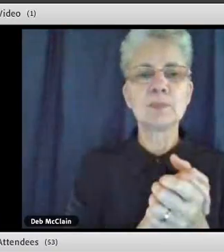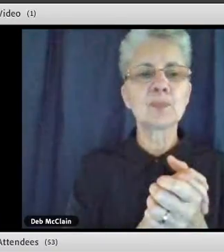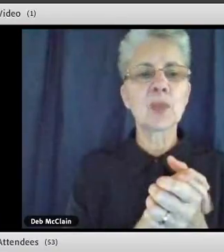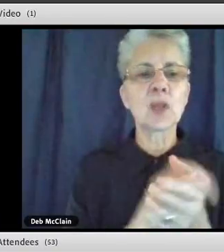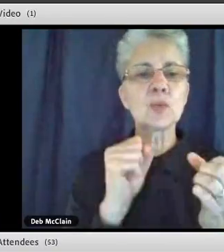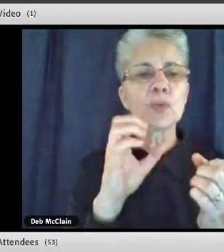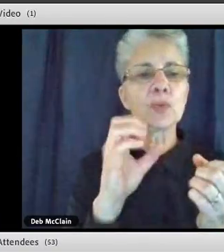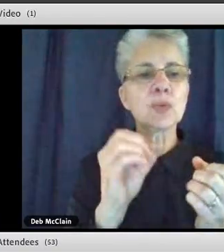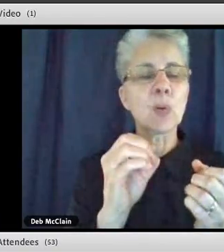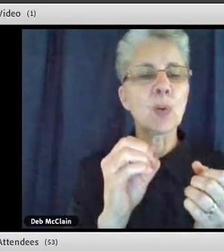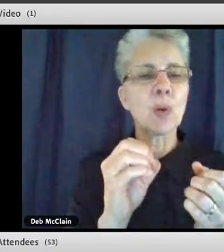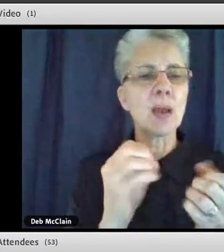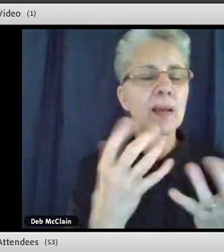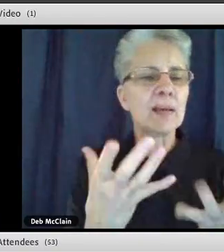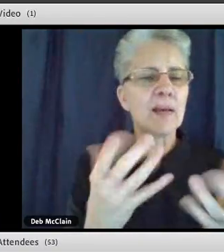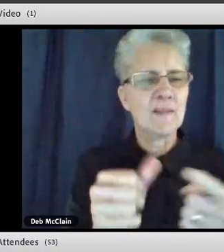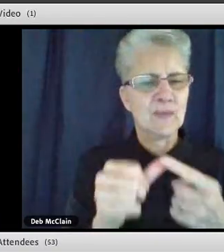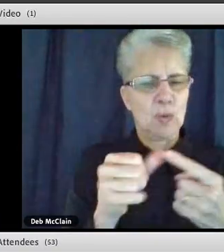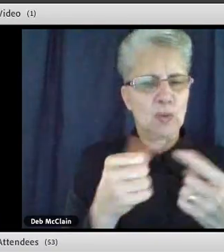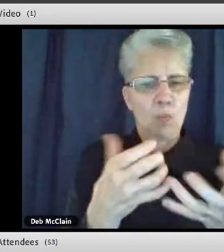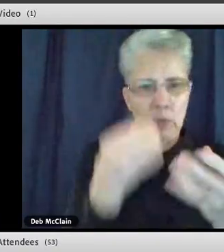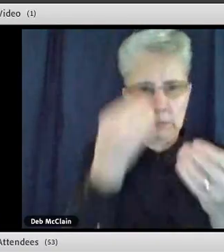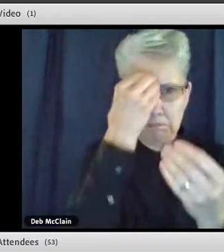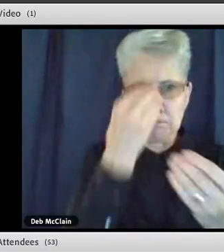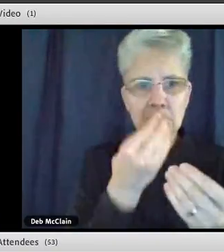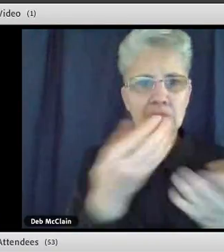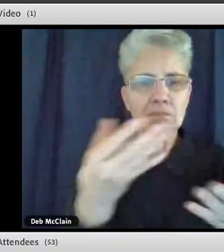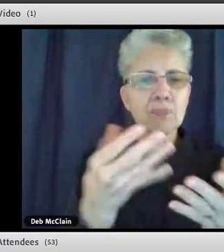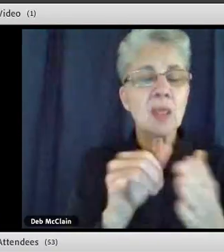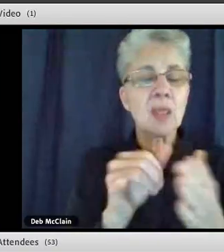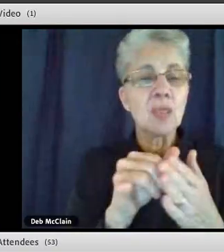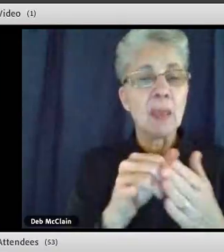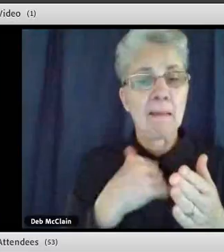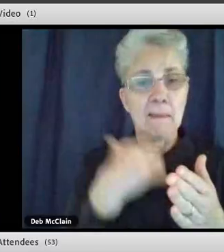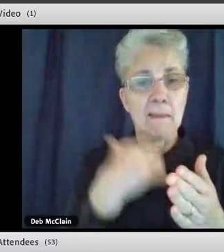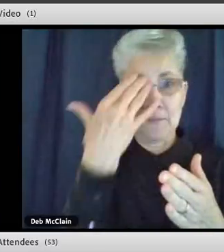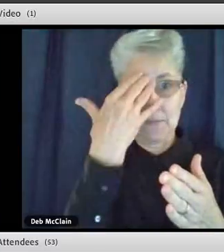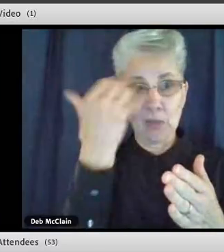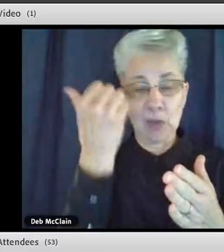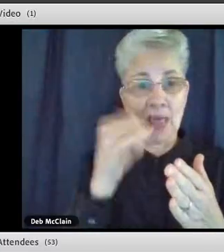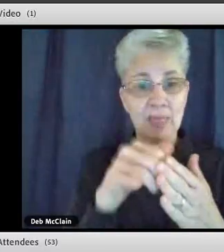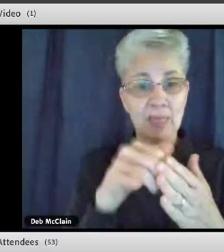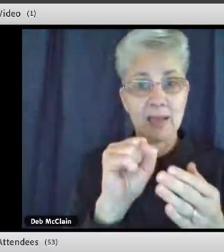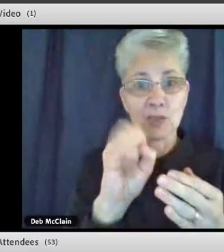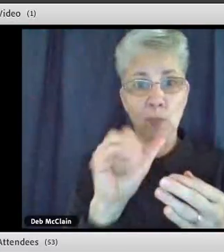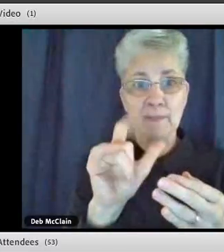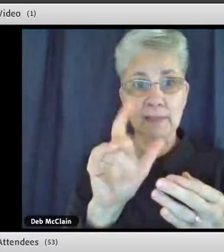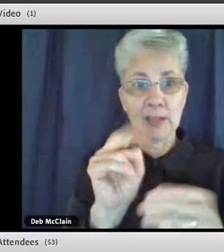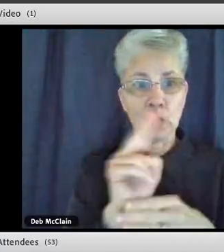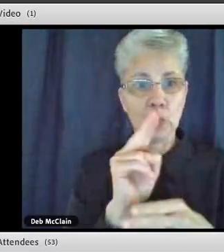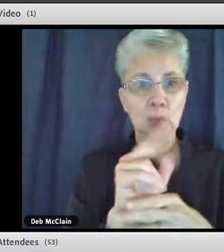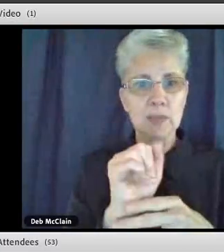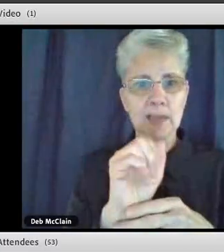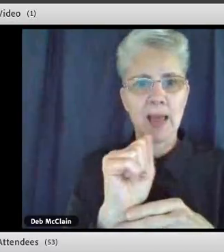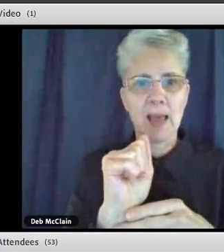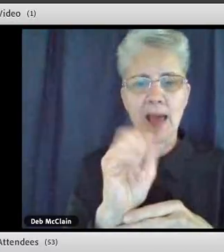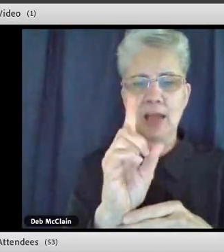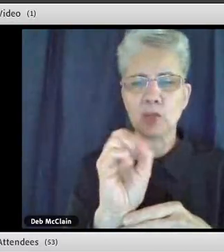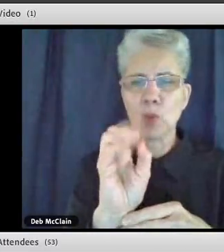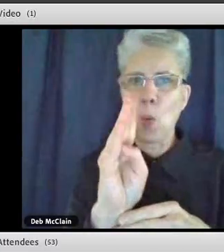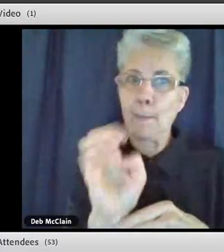So first off, I want to say that I forgot that SWFLN uses Adobe Connect,